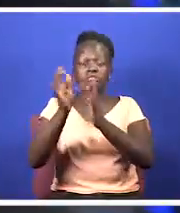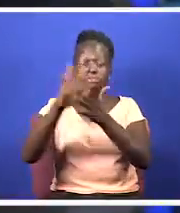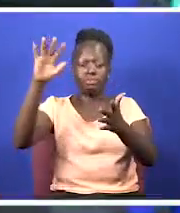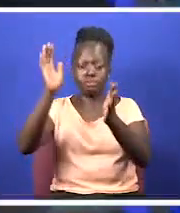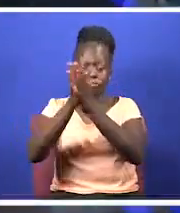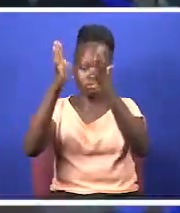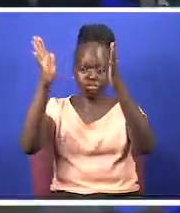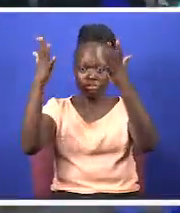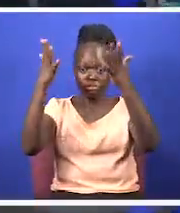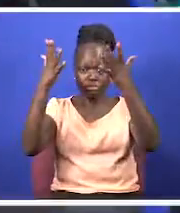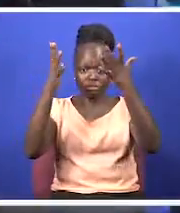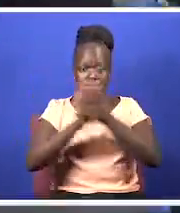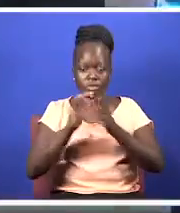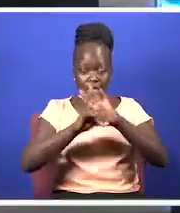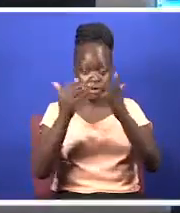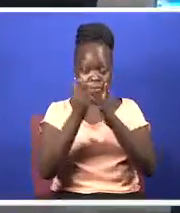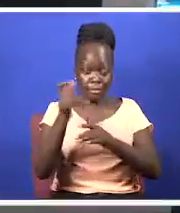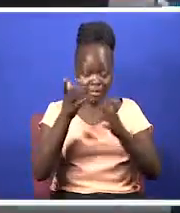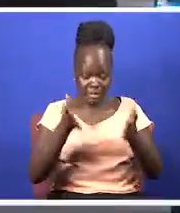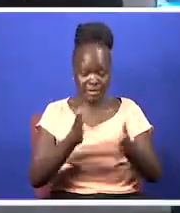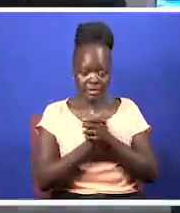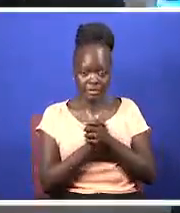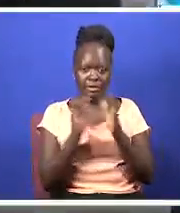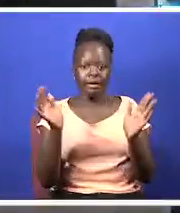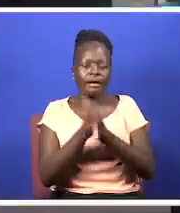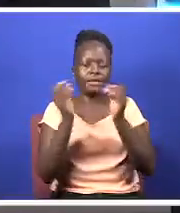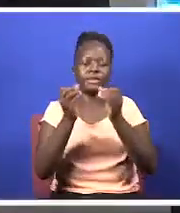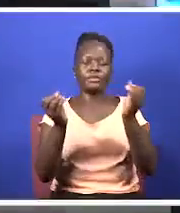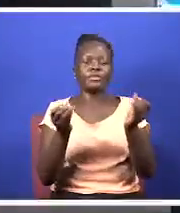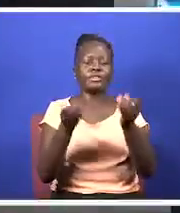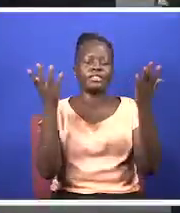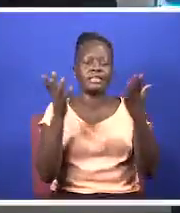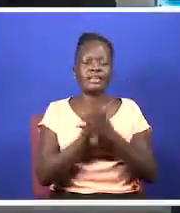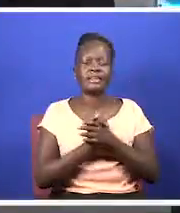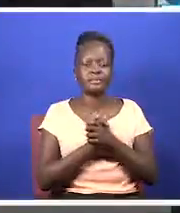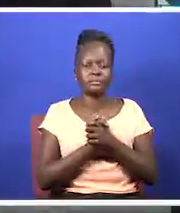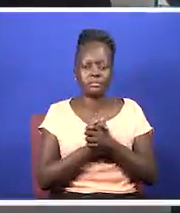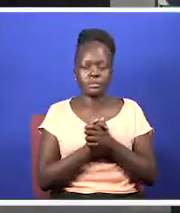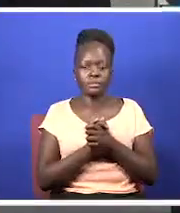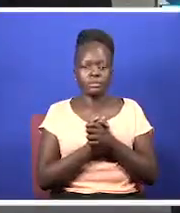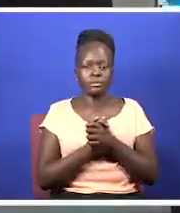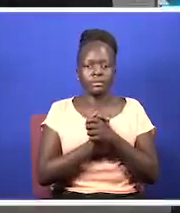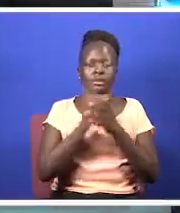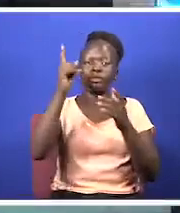glory in this new month. Oh, hallelujah.